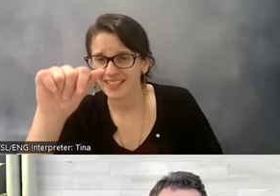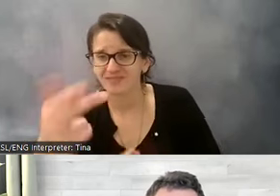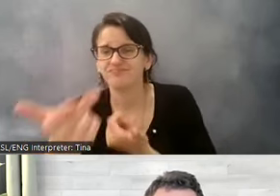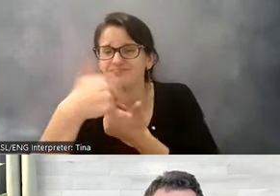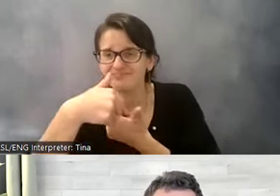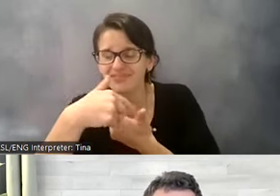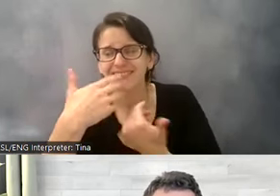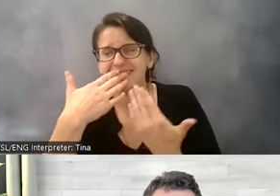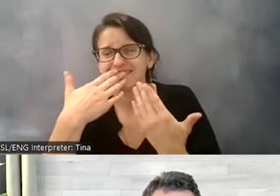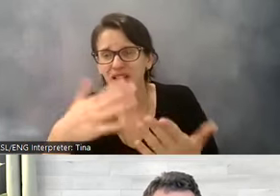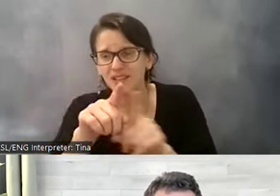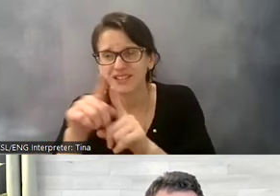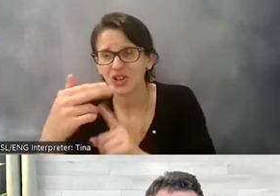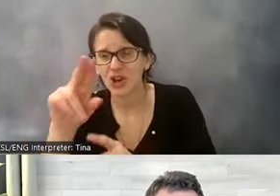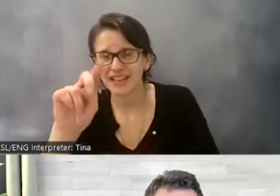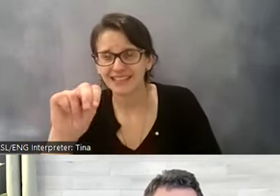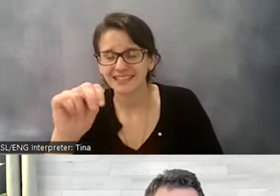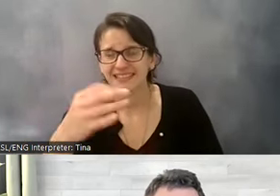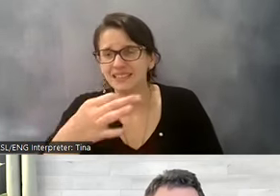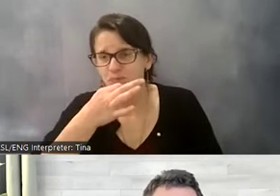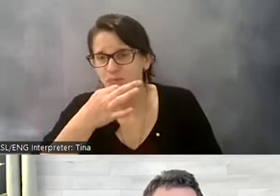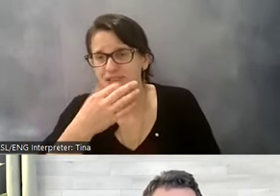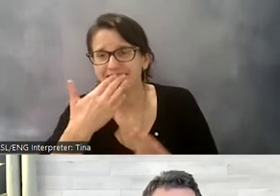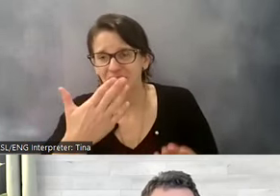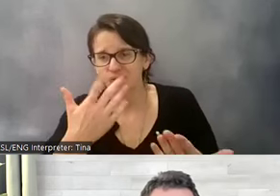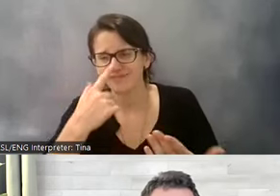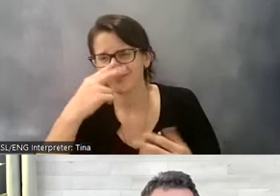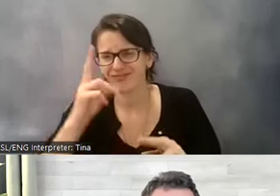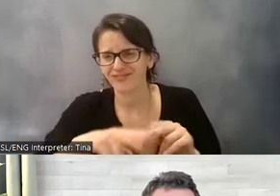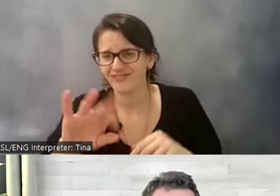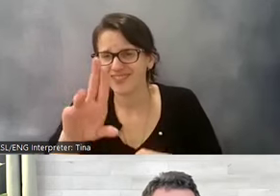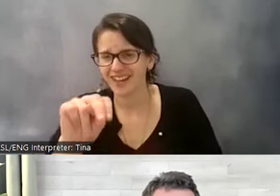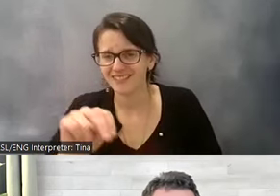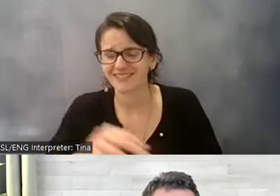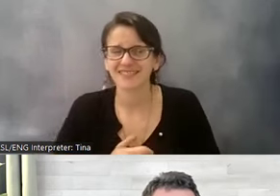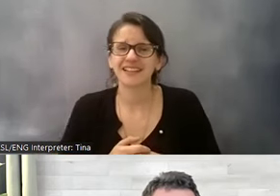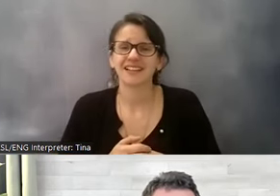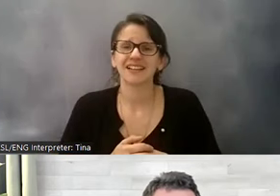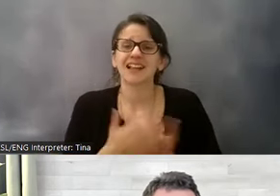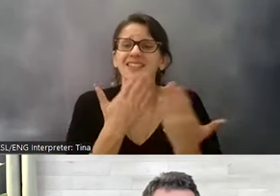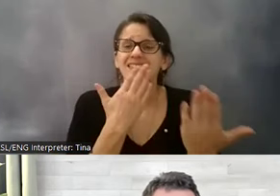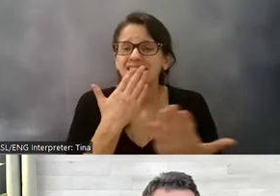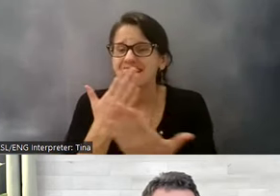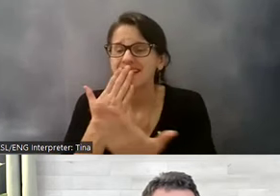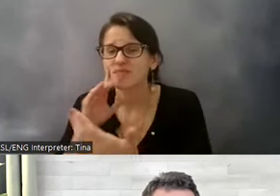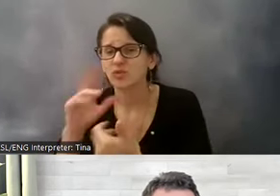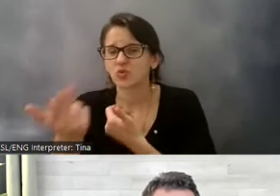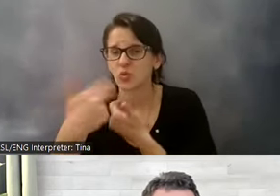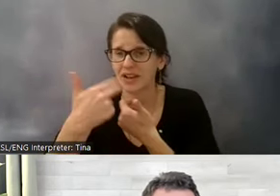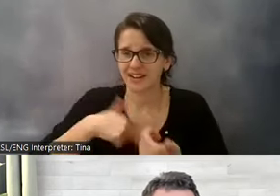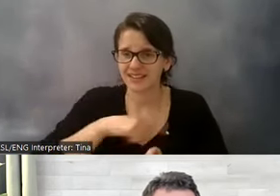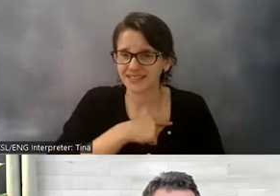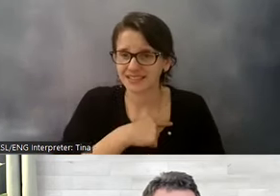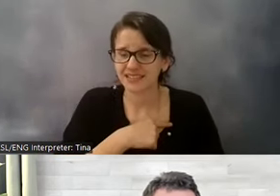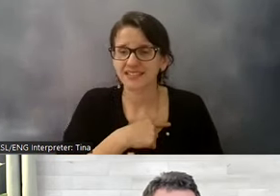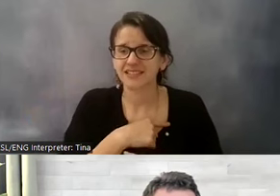gardening expert. This has been really fun. So I want to thank all of you for joining us today and being